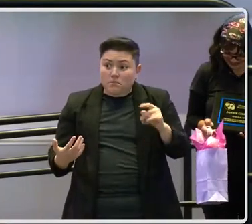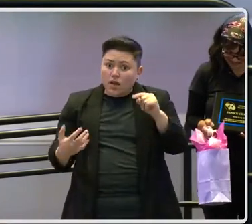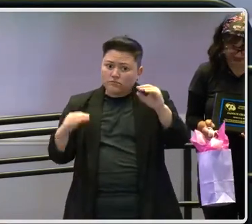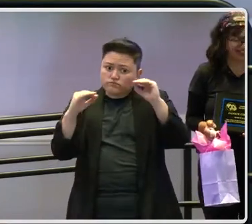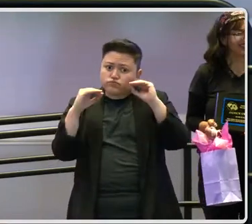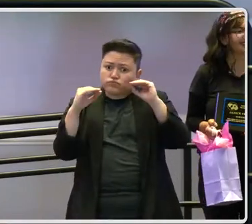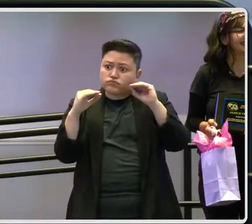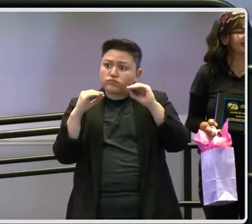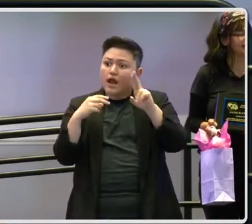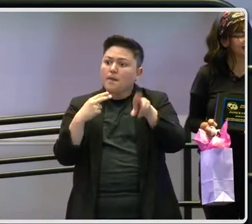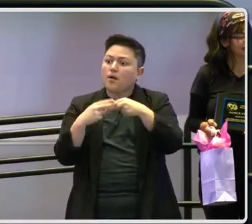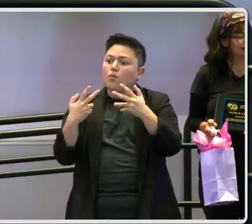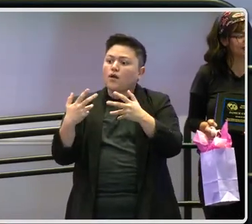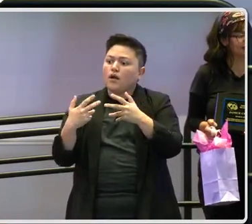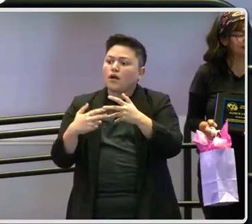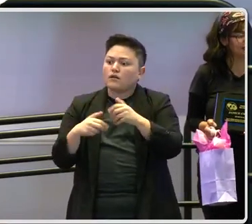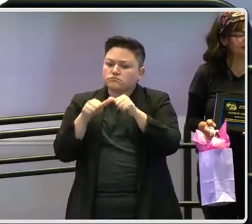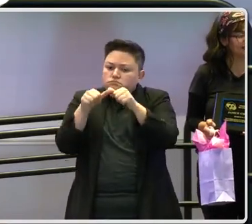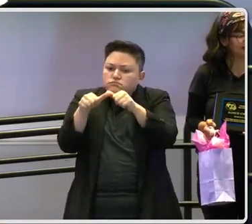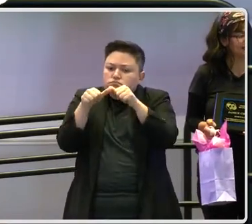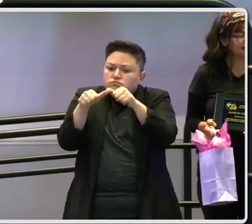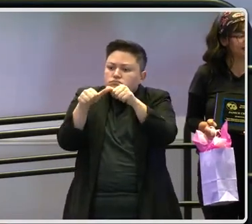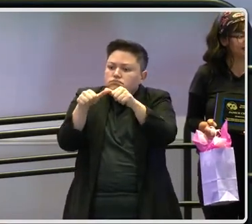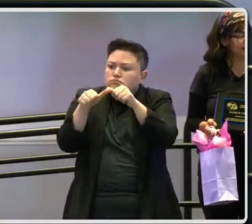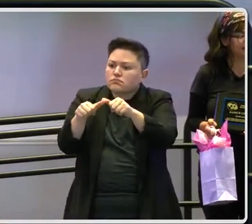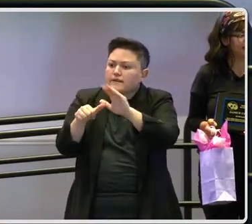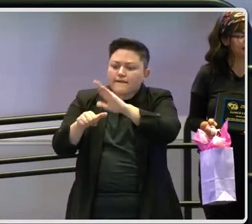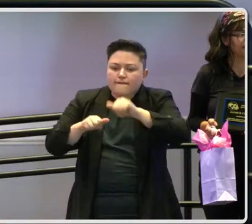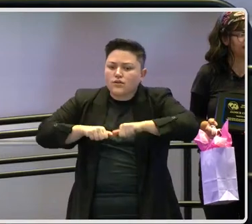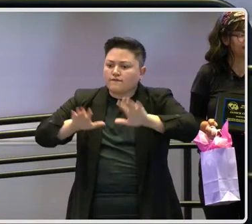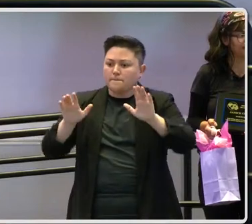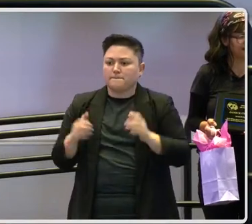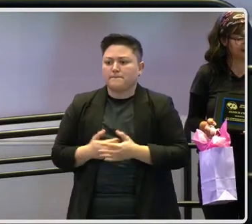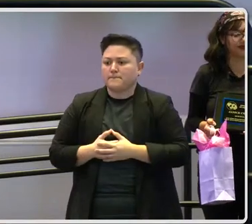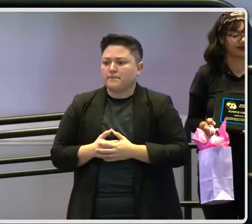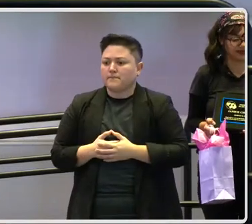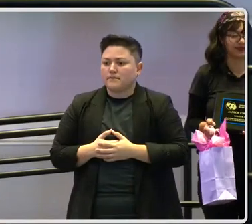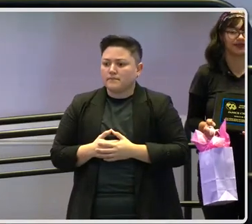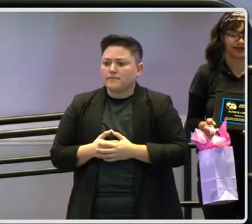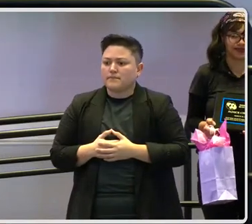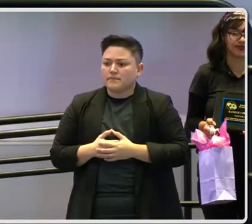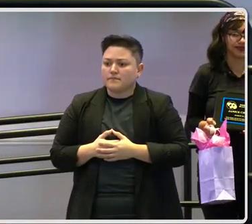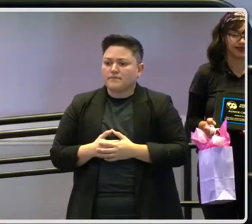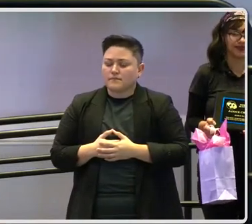taught me persistence and never give up.